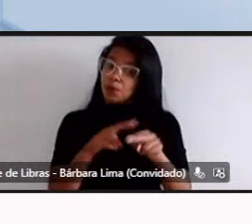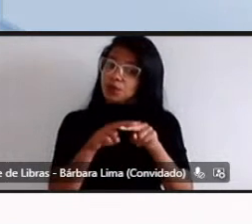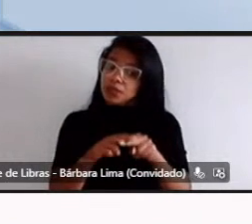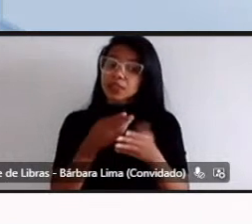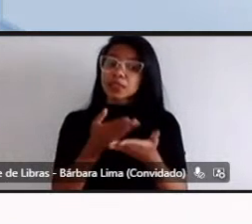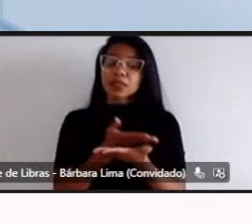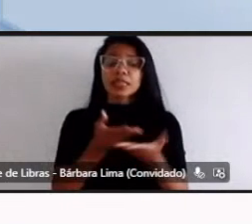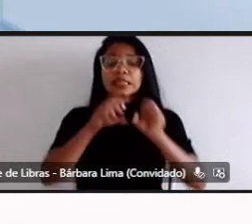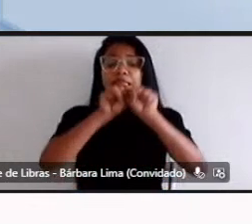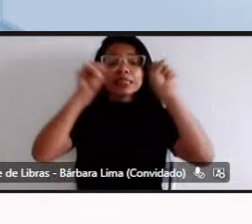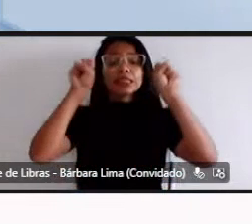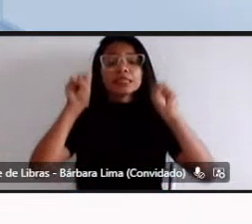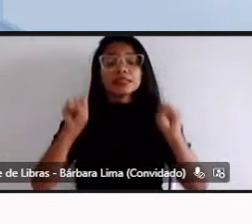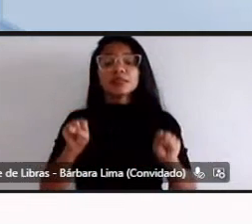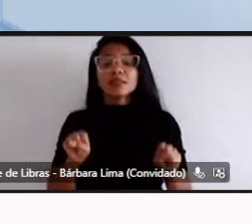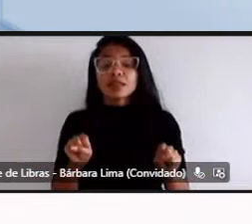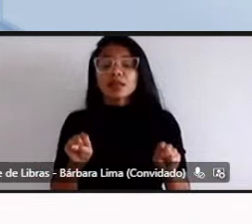sistema